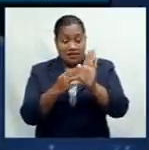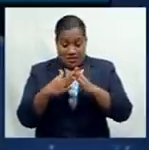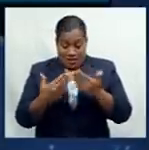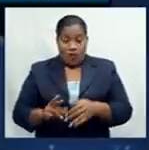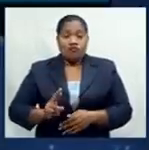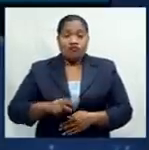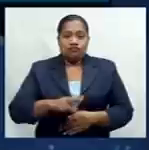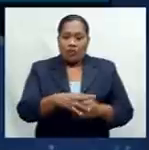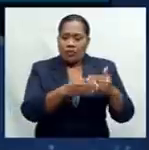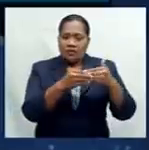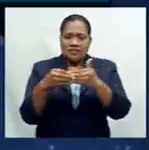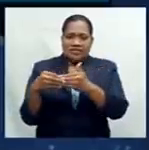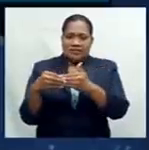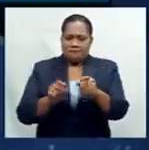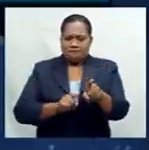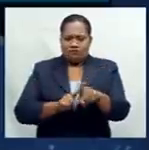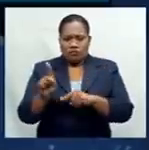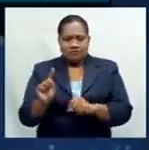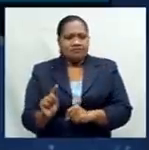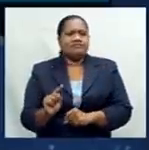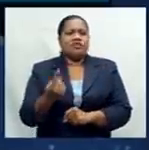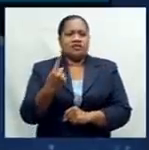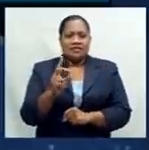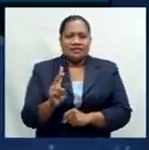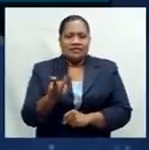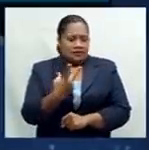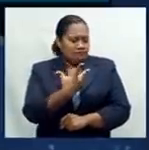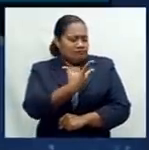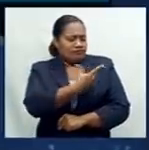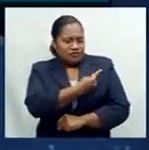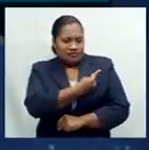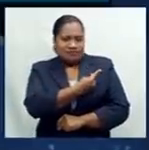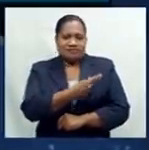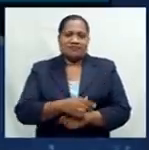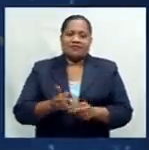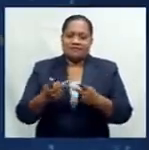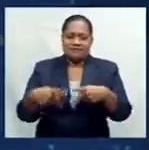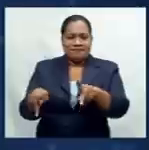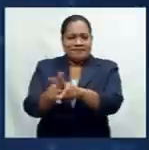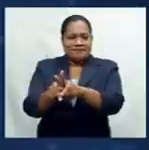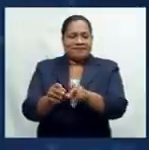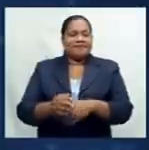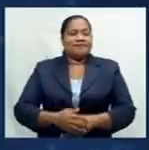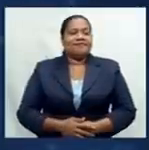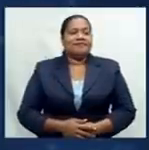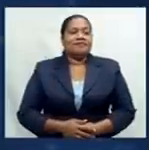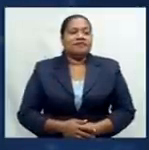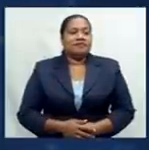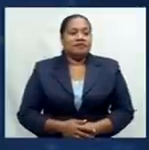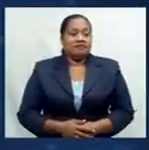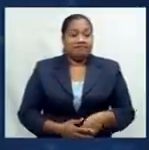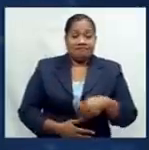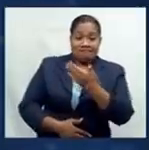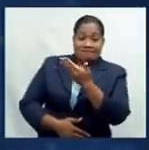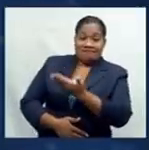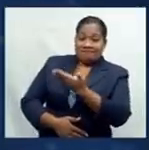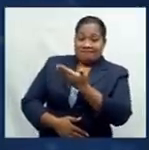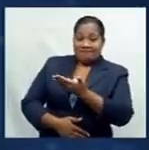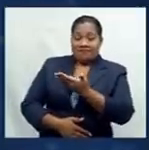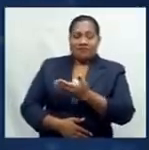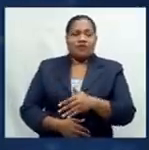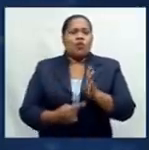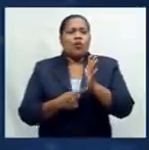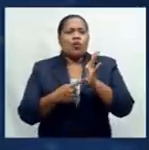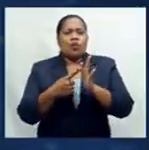also takes the lead as the most first and second jabbed province. Priyesh Sumit Prasad of